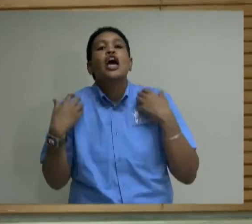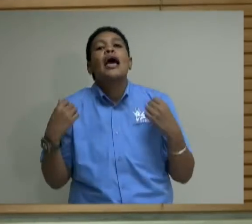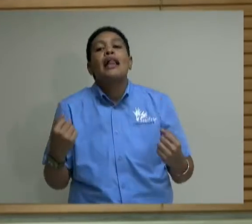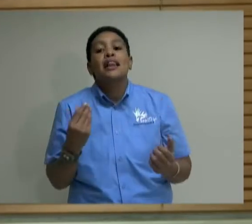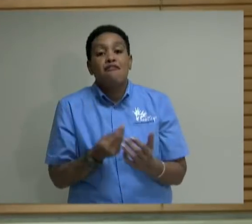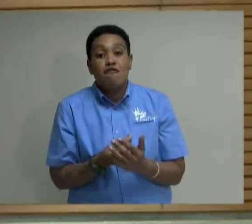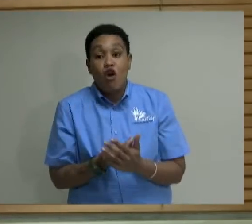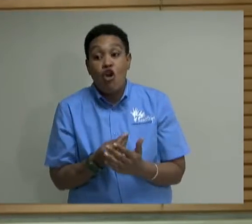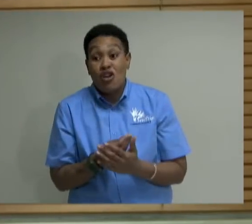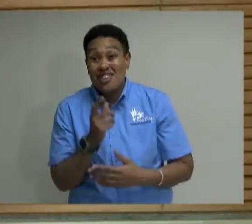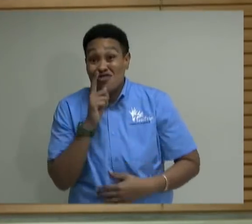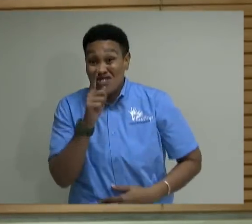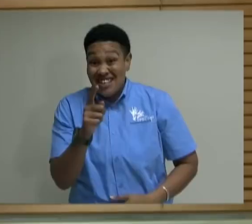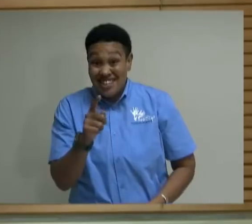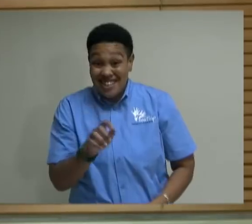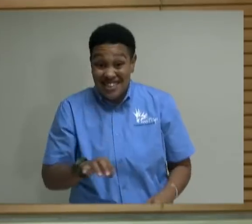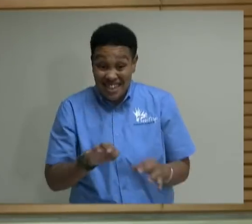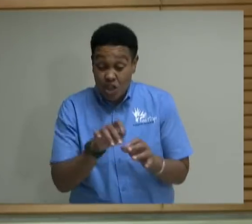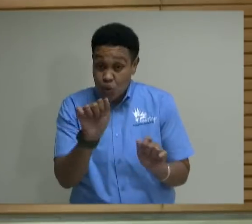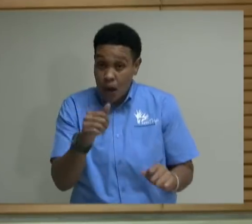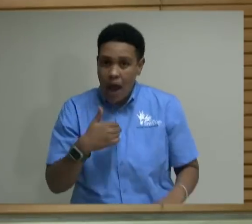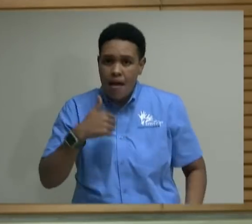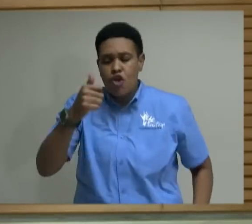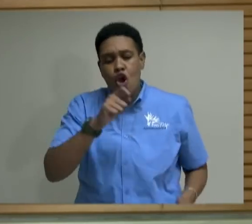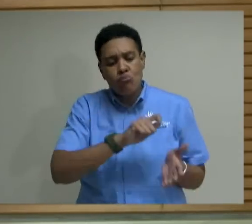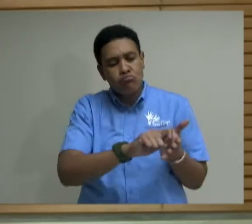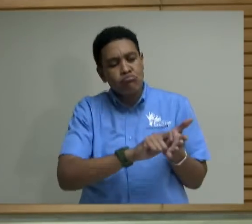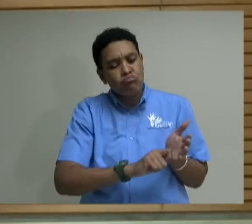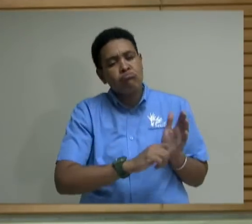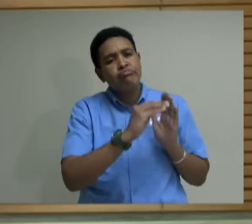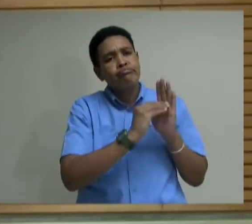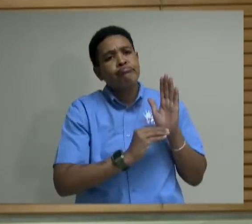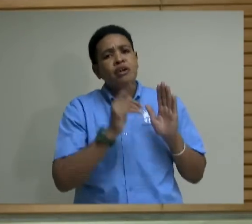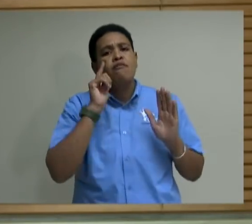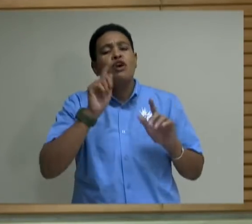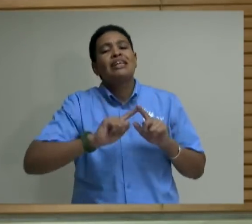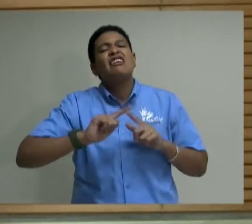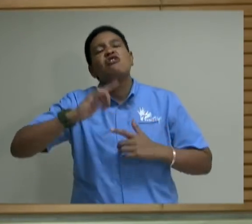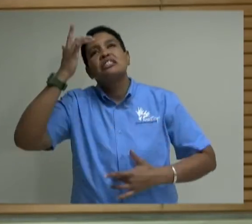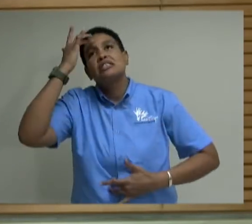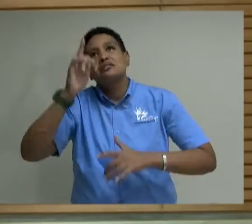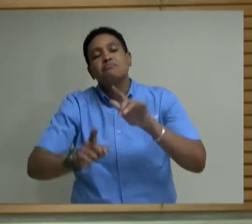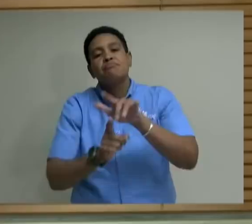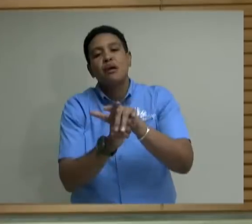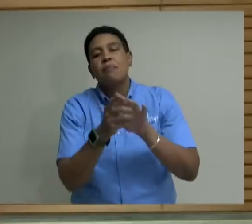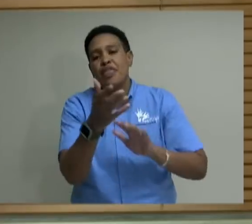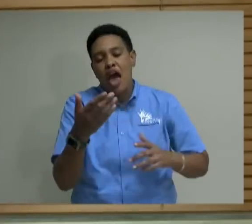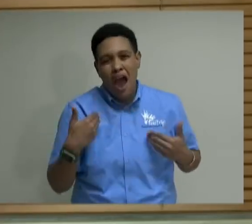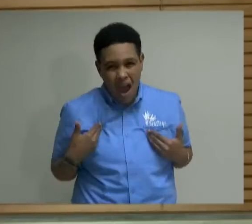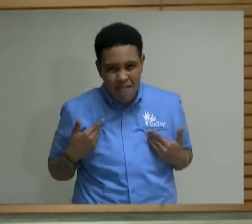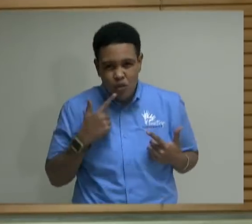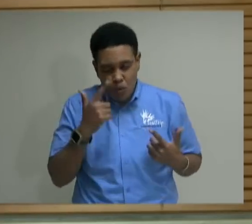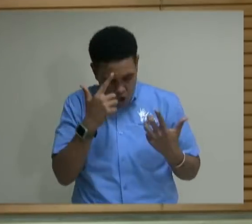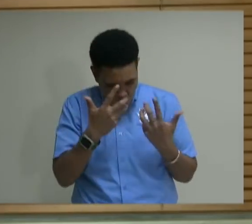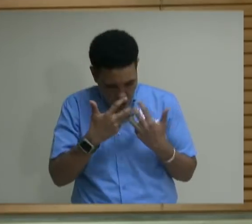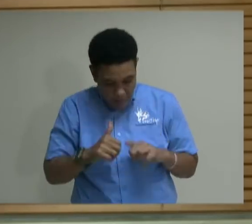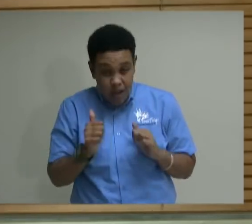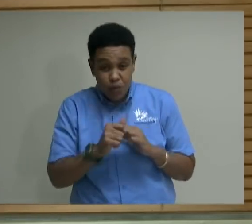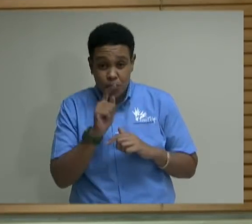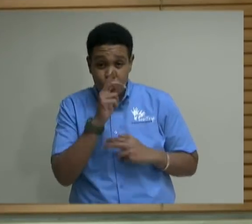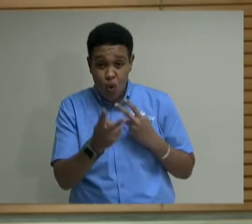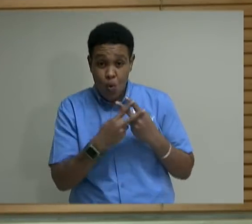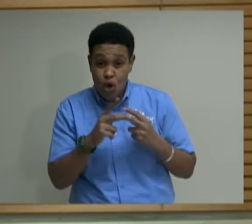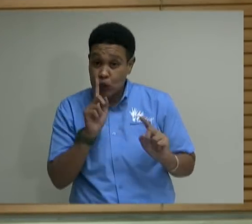every 3 days, essentially, you can have your prescriptions filled for the different ailments that exist. So compliance with the